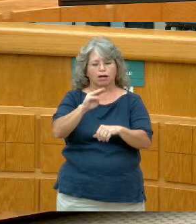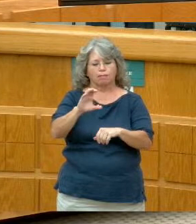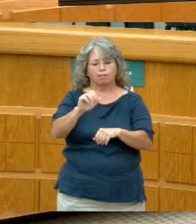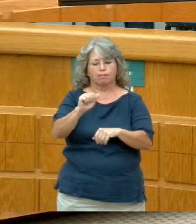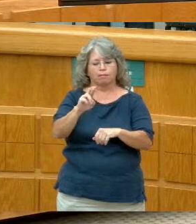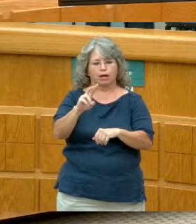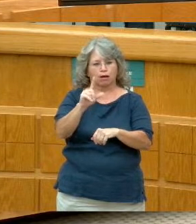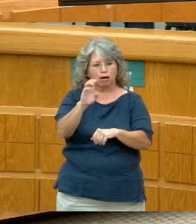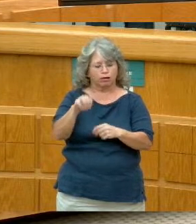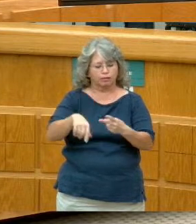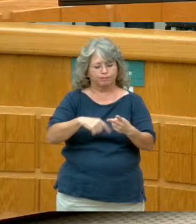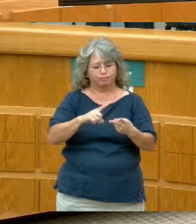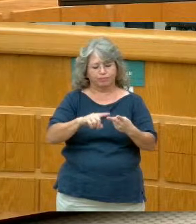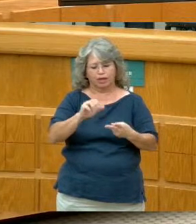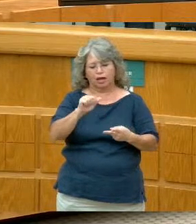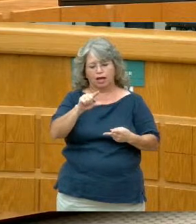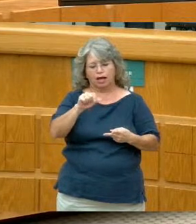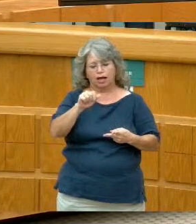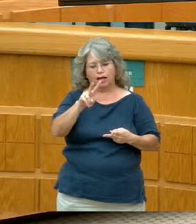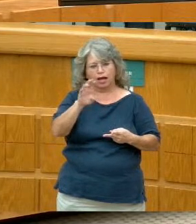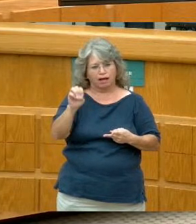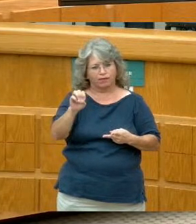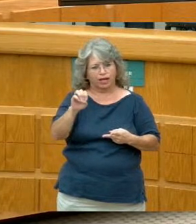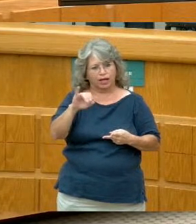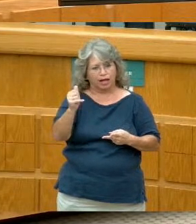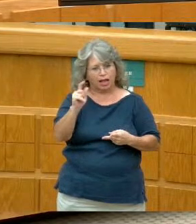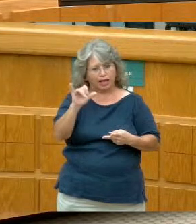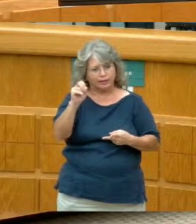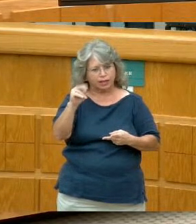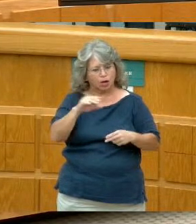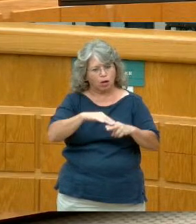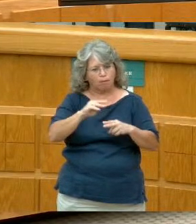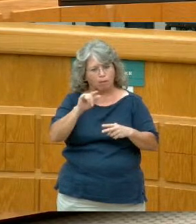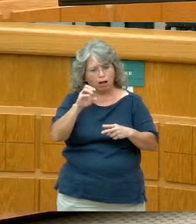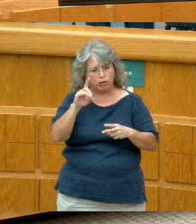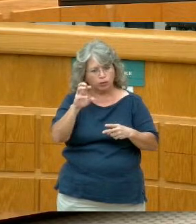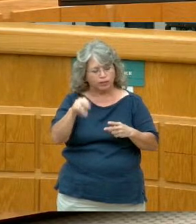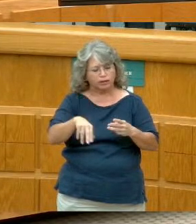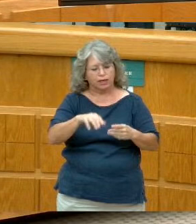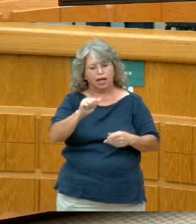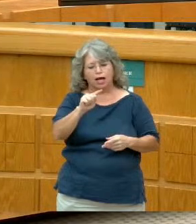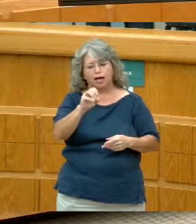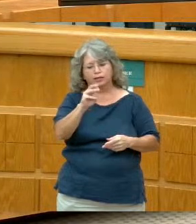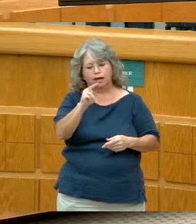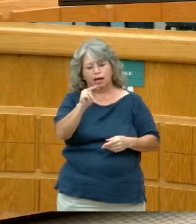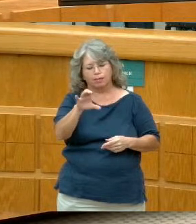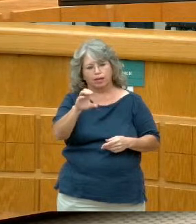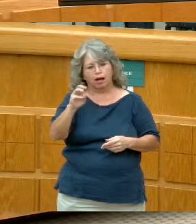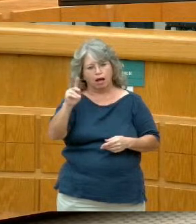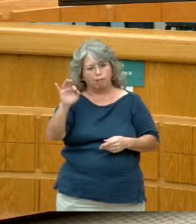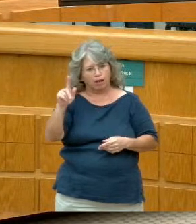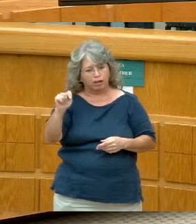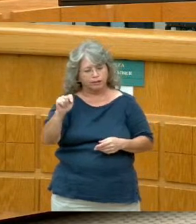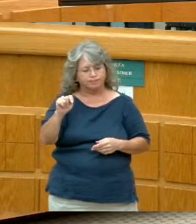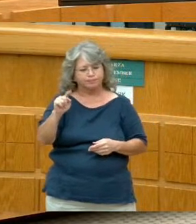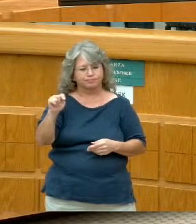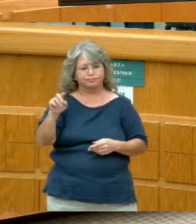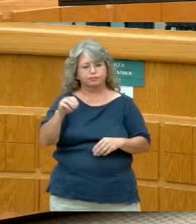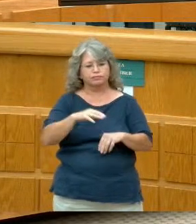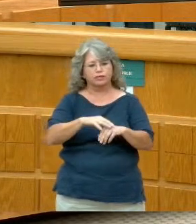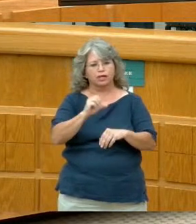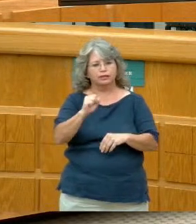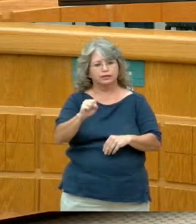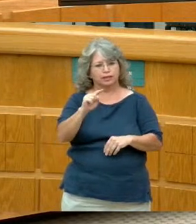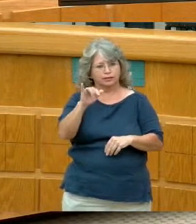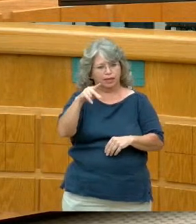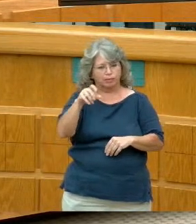on McArdle, Agave Jalisco Mexican restaurant on Baldwin, Atomic Omelet and Grill out on South